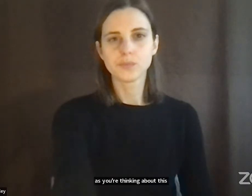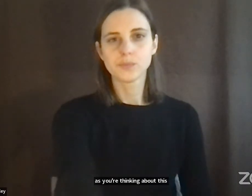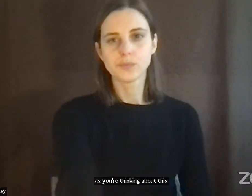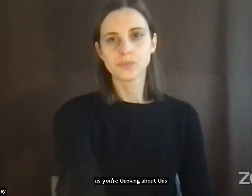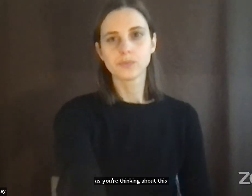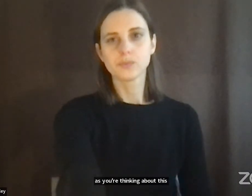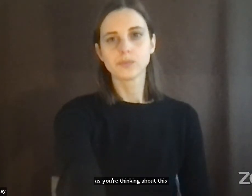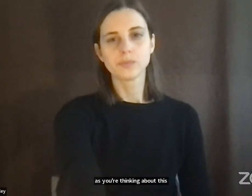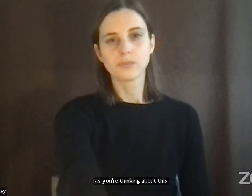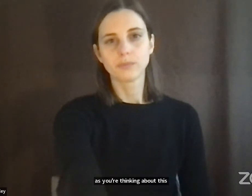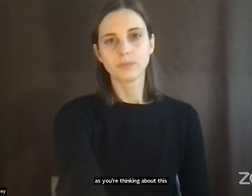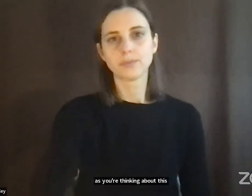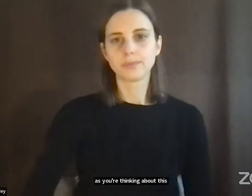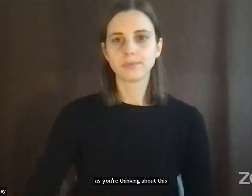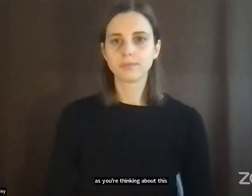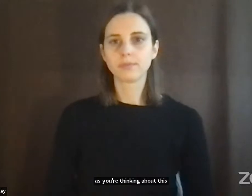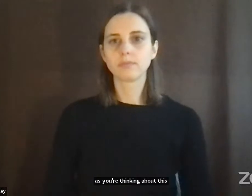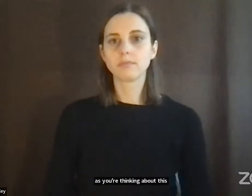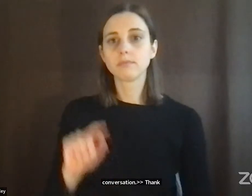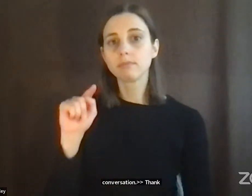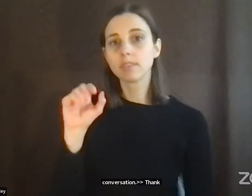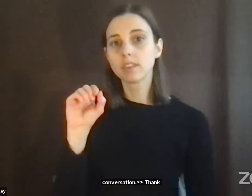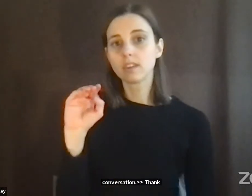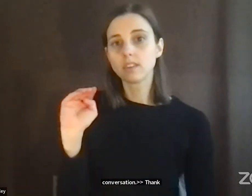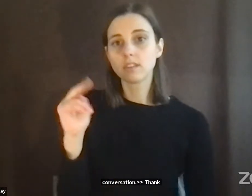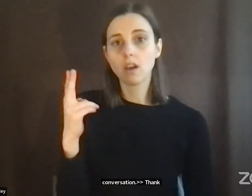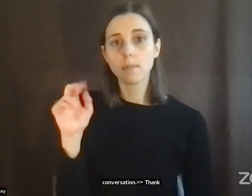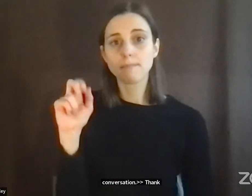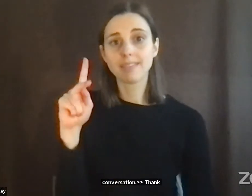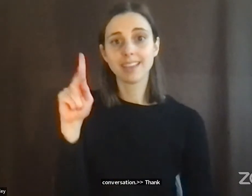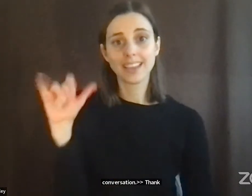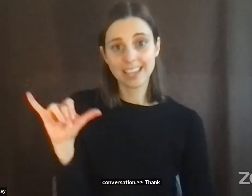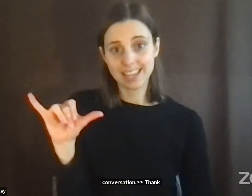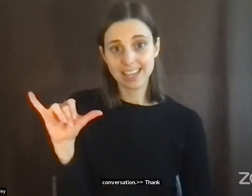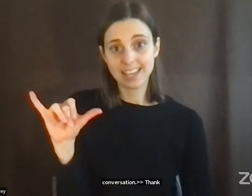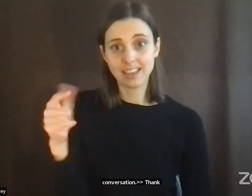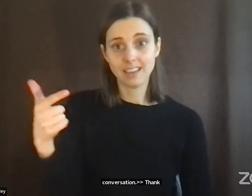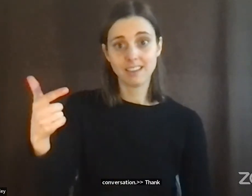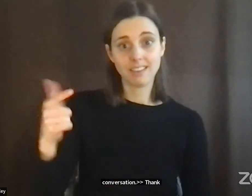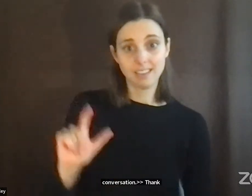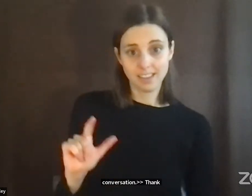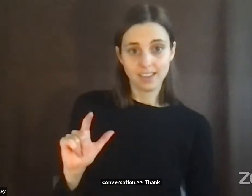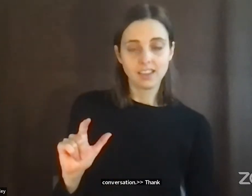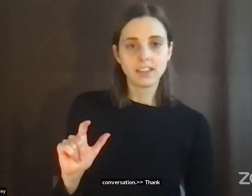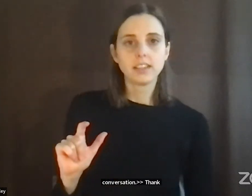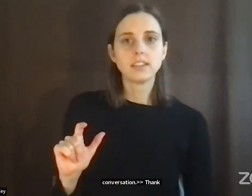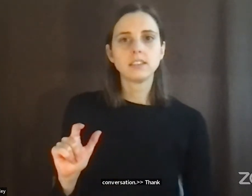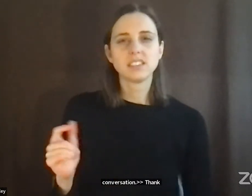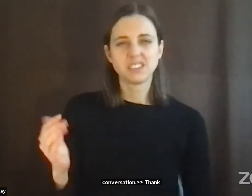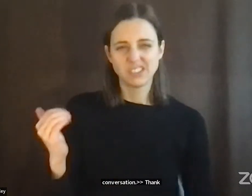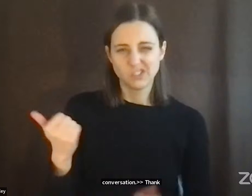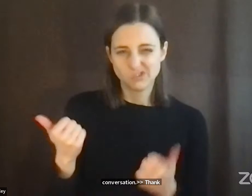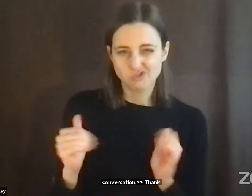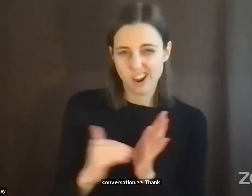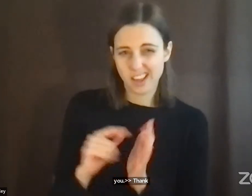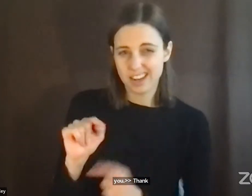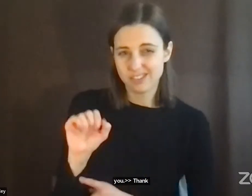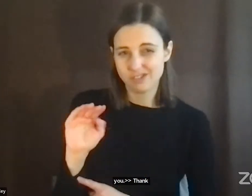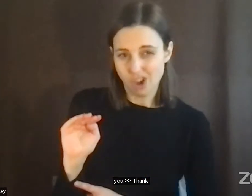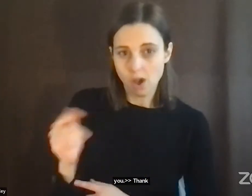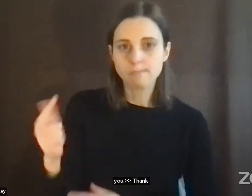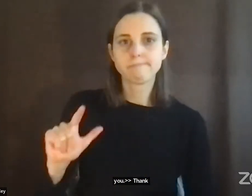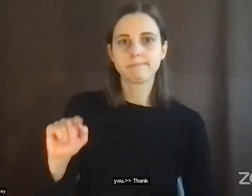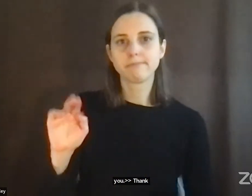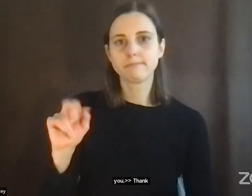Great. Tom Hickey, we'll go to you, and then Tom Gentry, we'll try you back, and then Marcus, I see your hand is up as well. I was only going to comment on